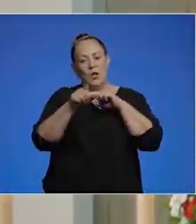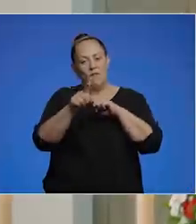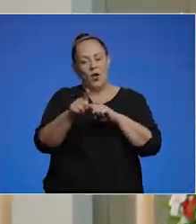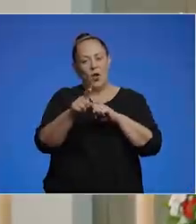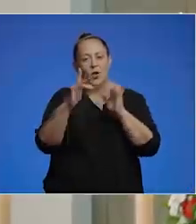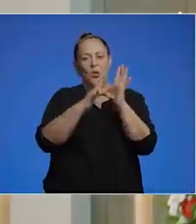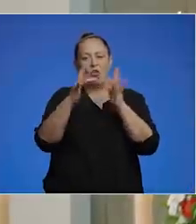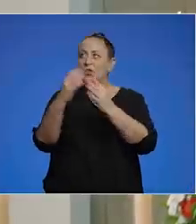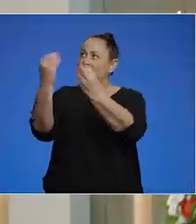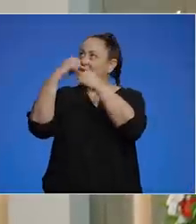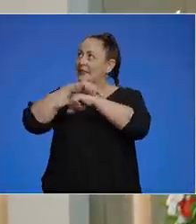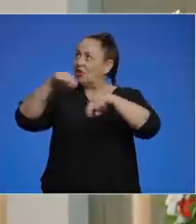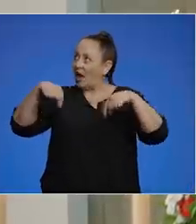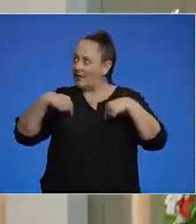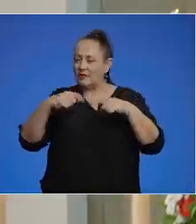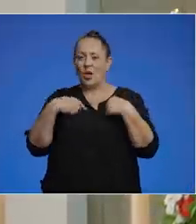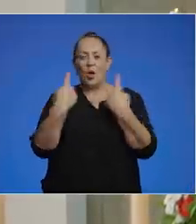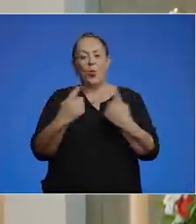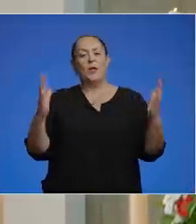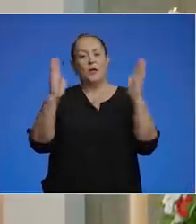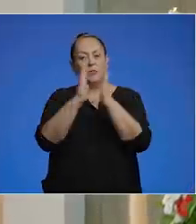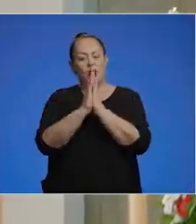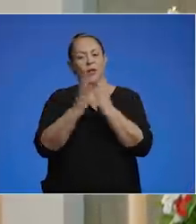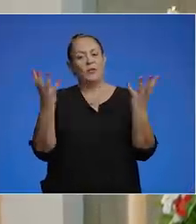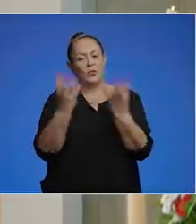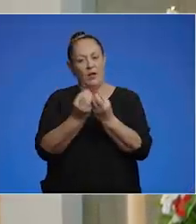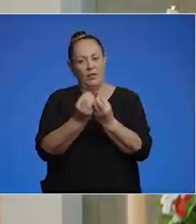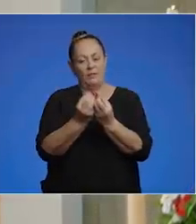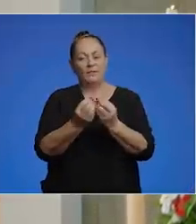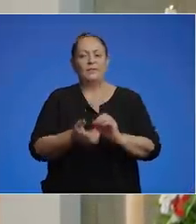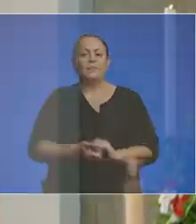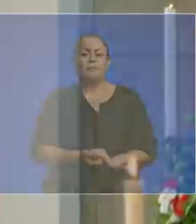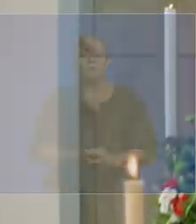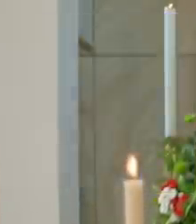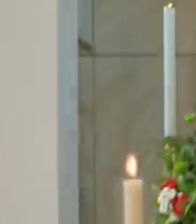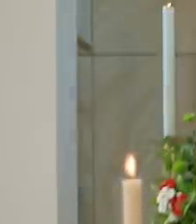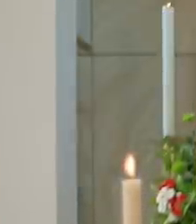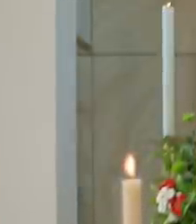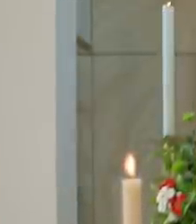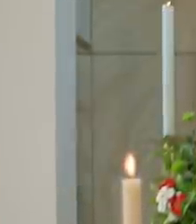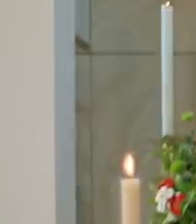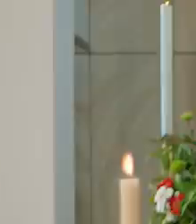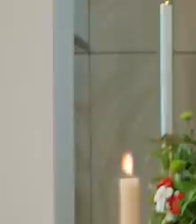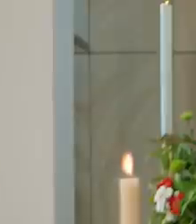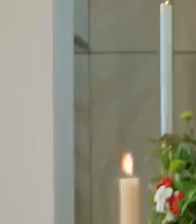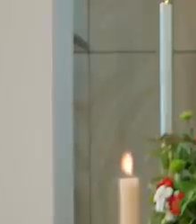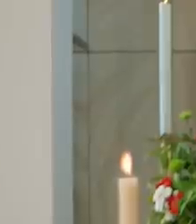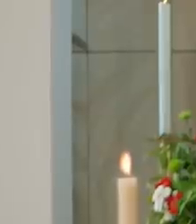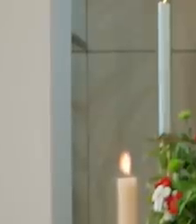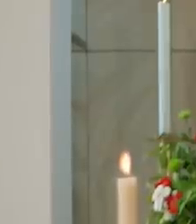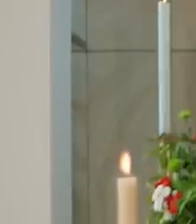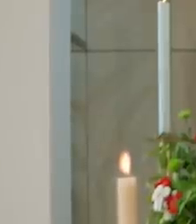At the Saviour's command and formed by divine teaching, we dare to say, Our Father, who art in